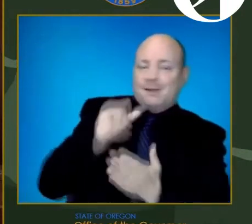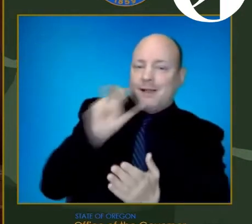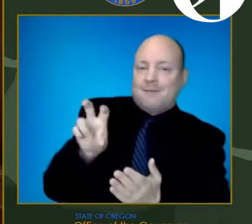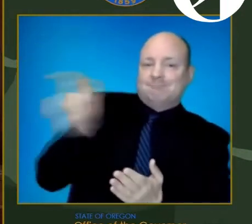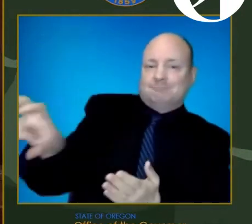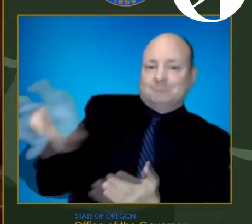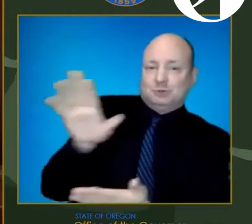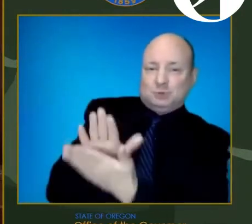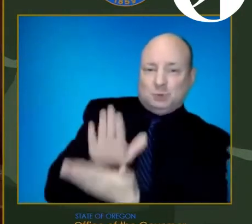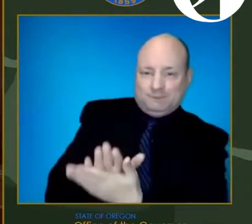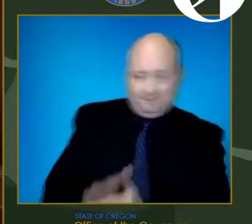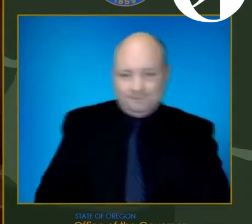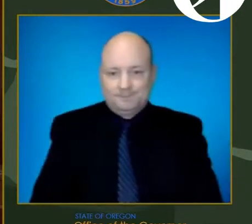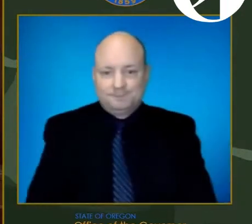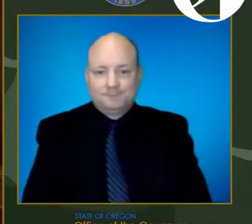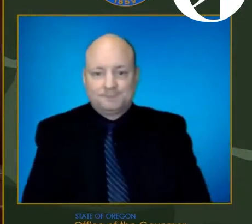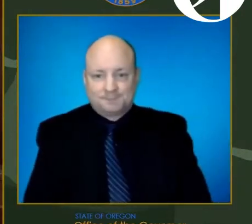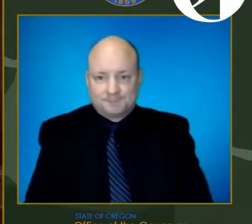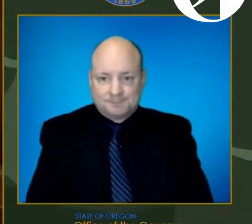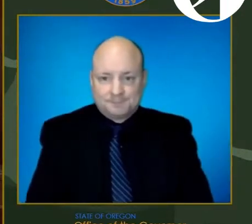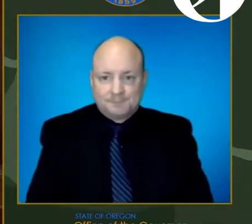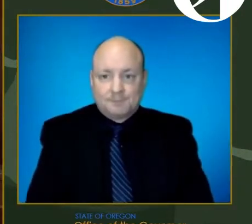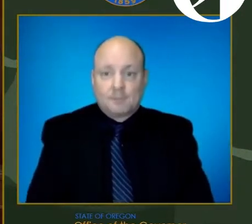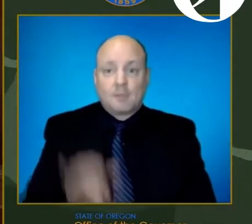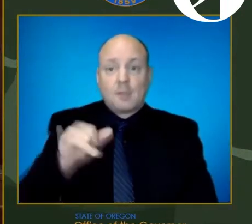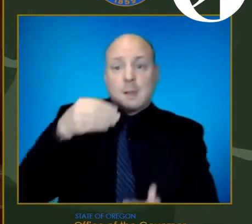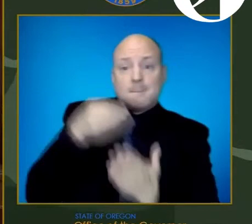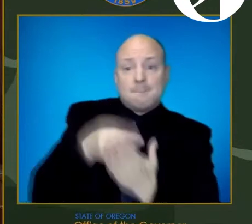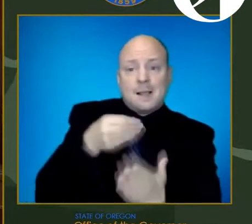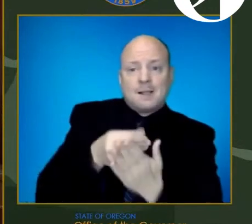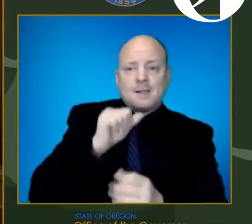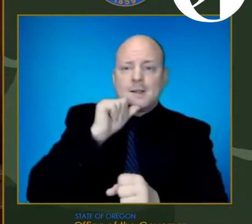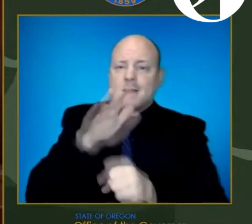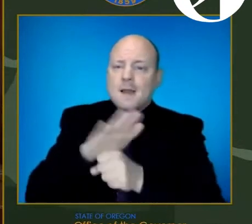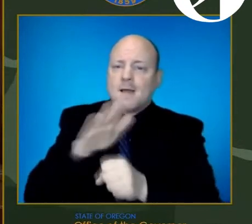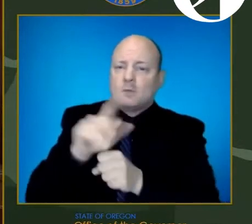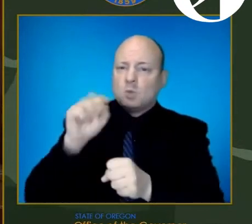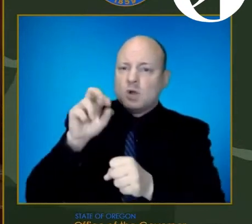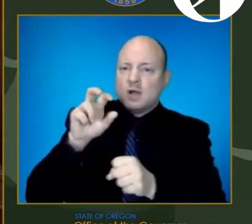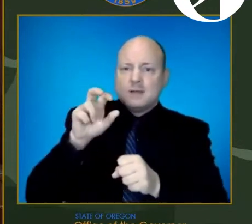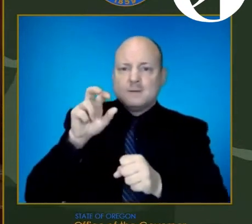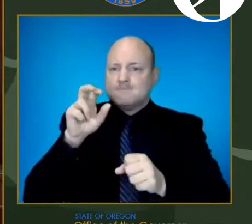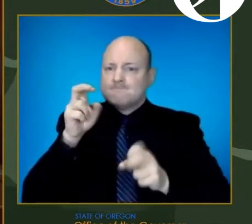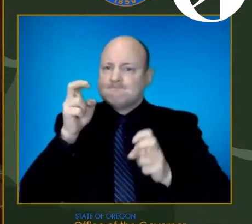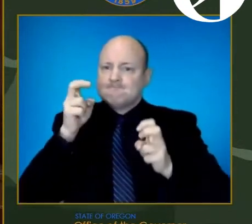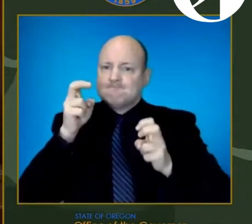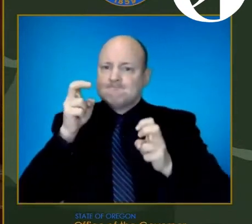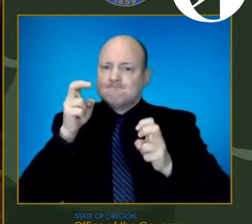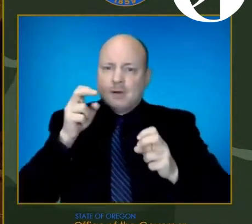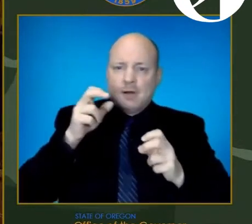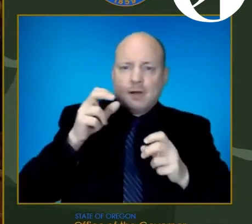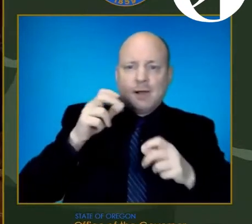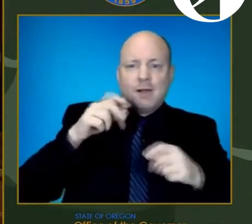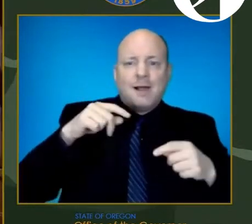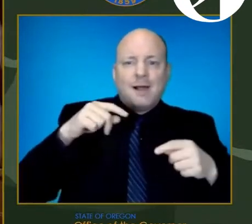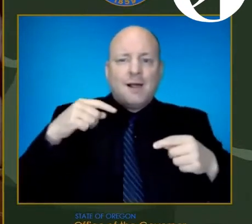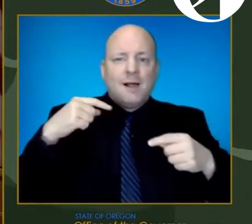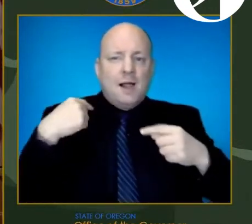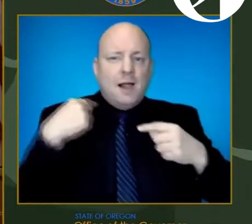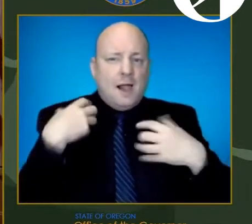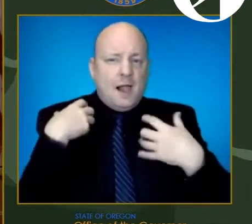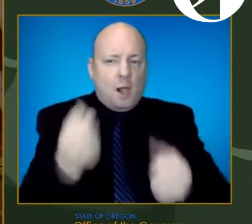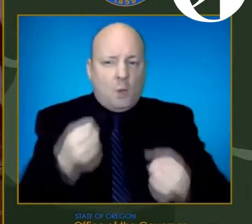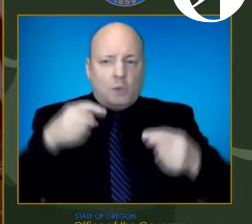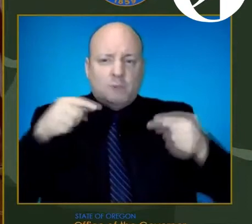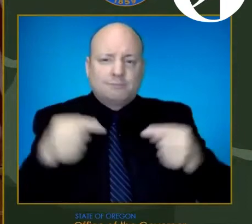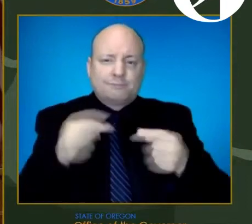Oregonians expect us to, it doesn't go far enough to heal the pain of 2020. If the